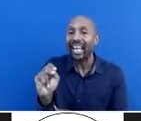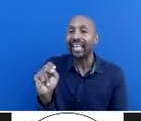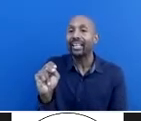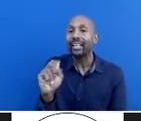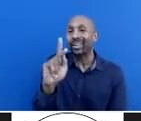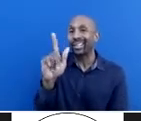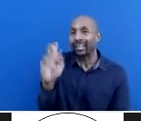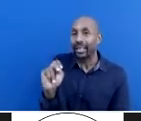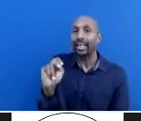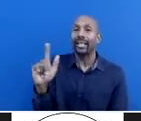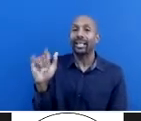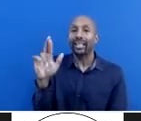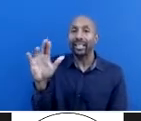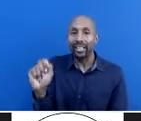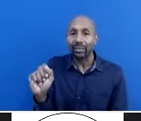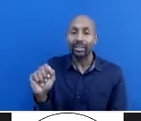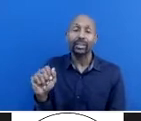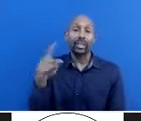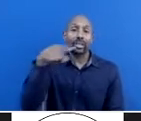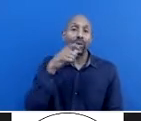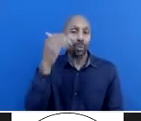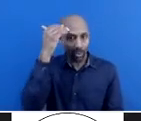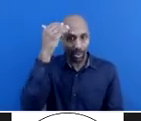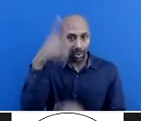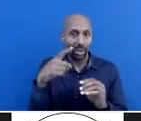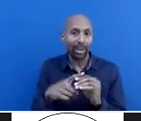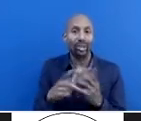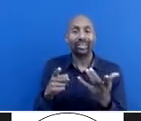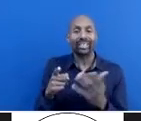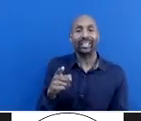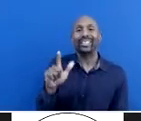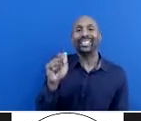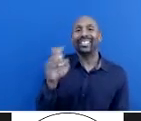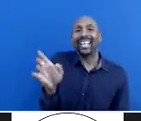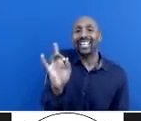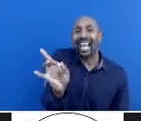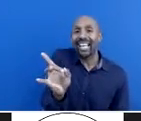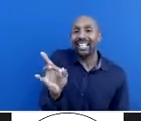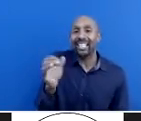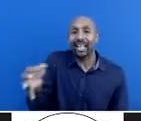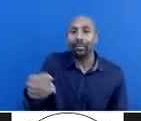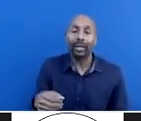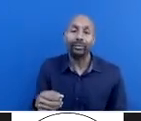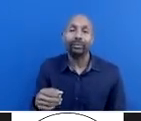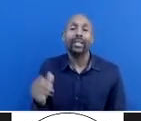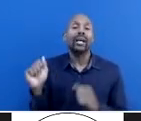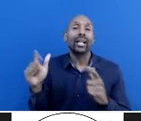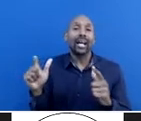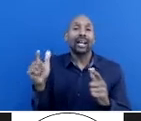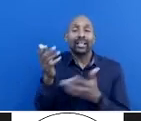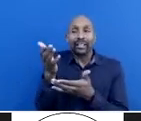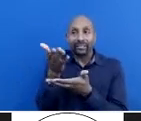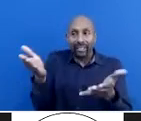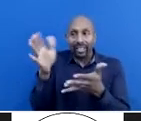are all references to the kind of nihilocentrism of the late 1980s Afrocentric movement,